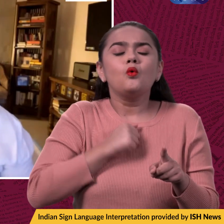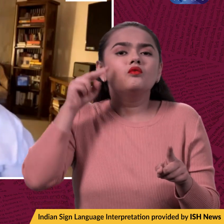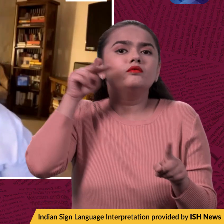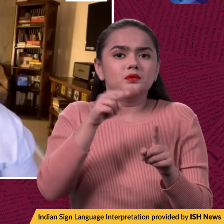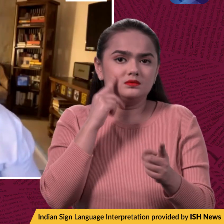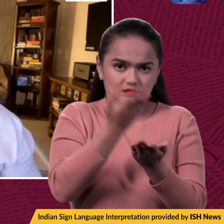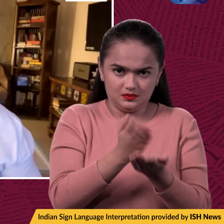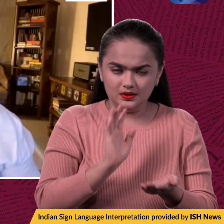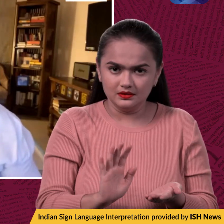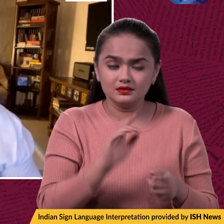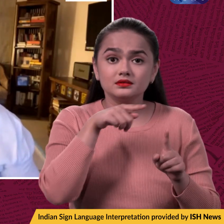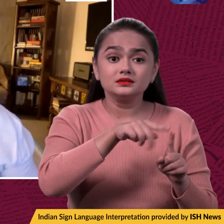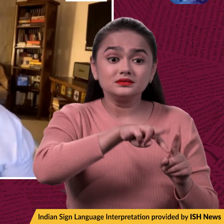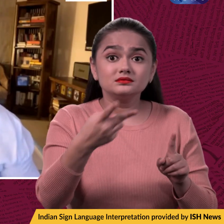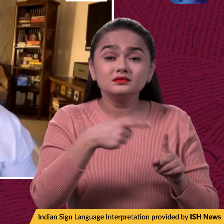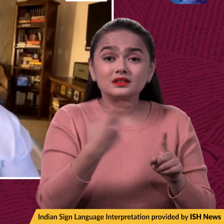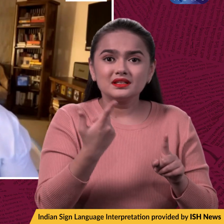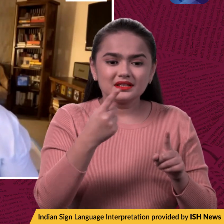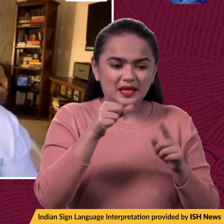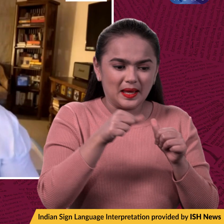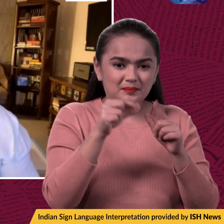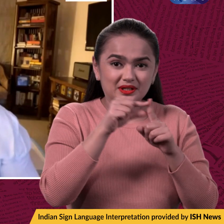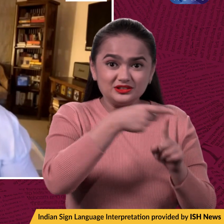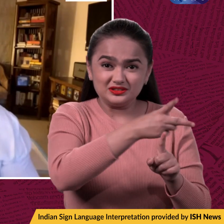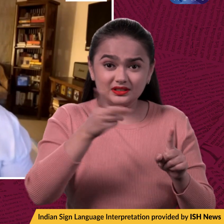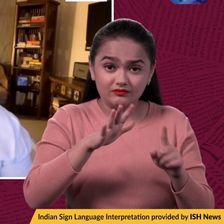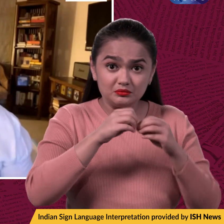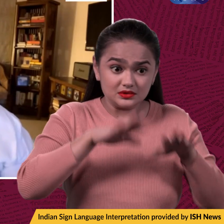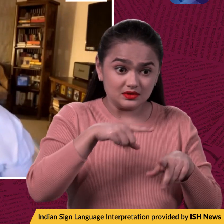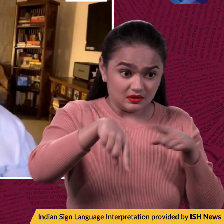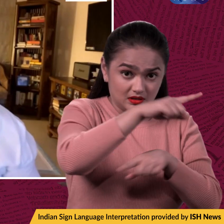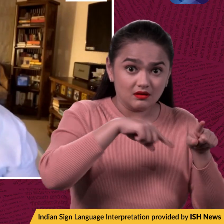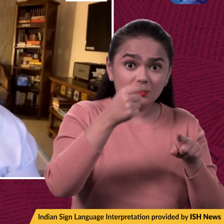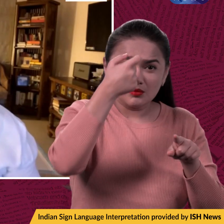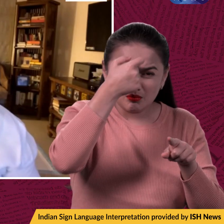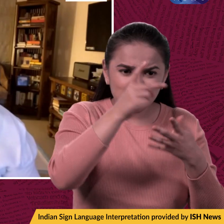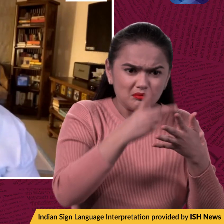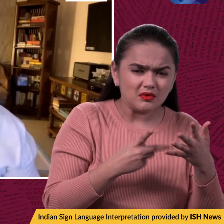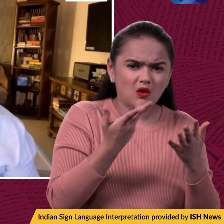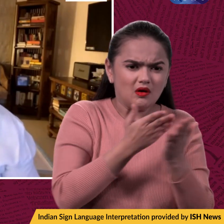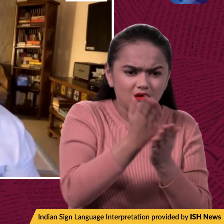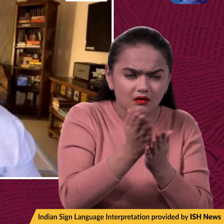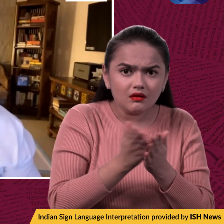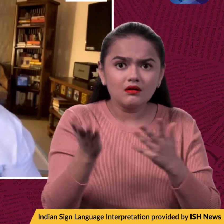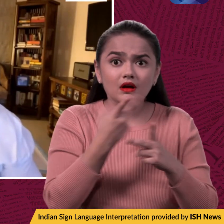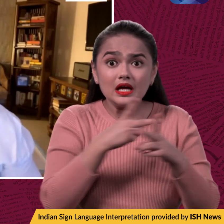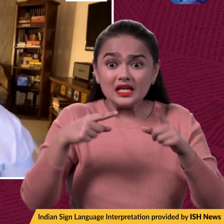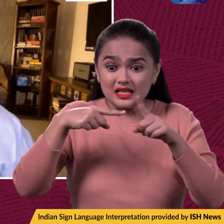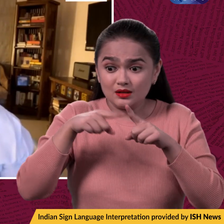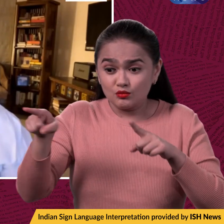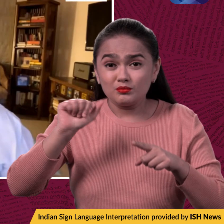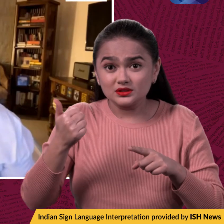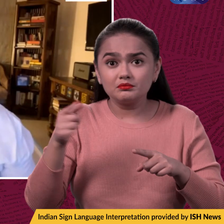considerate view. Short of postponing elections, the apprehensions expressed by the petitioners can be redressed by issuing directions